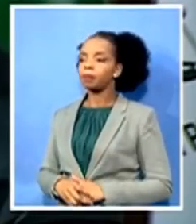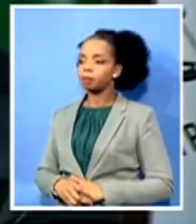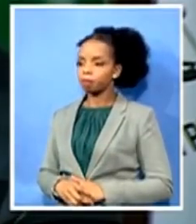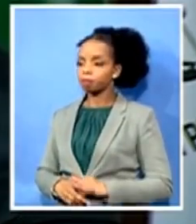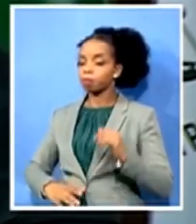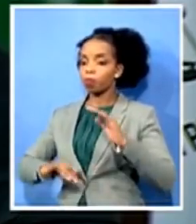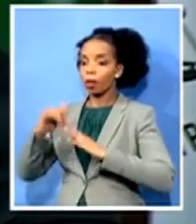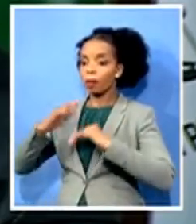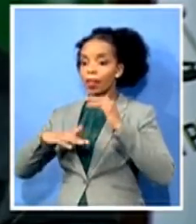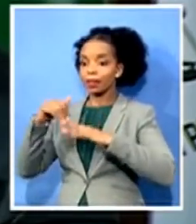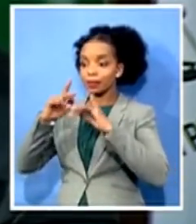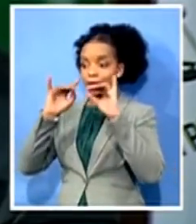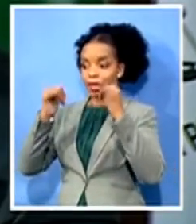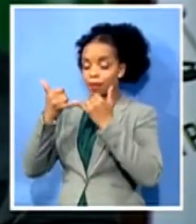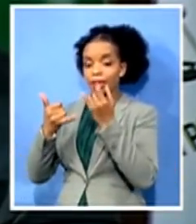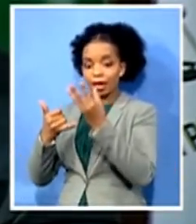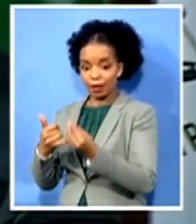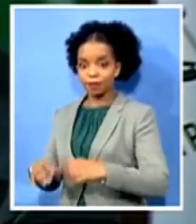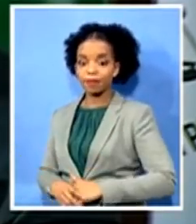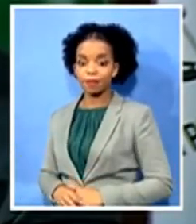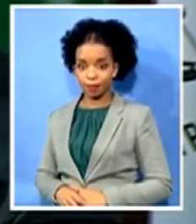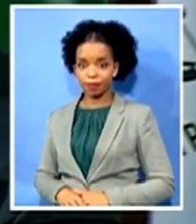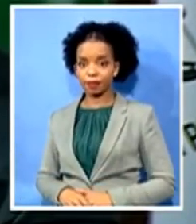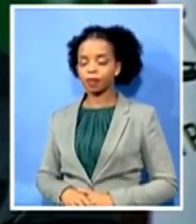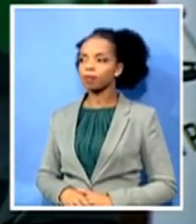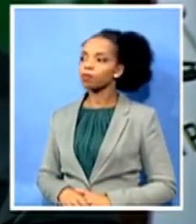bids and who had not been on the database